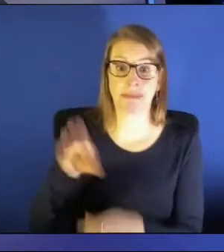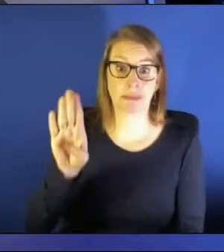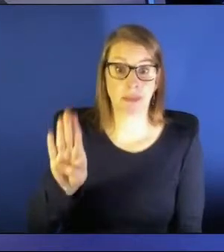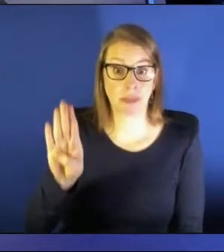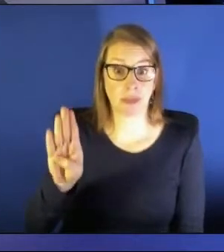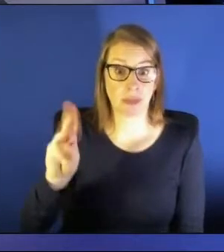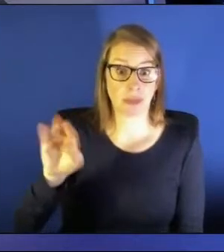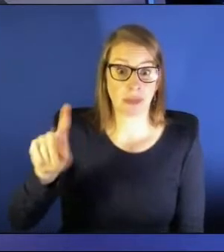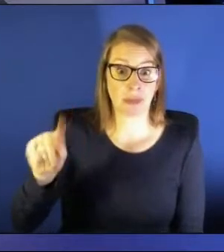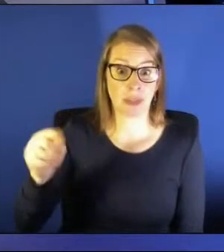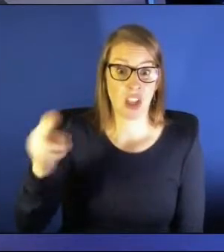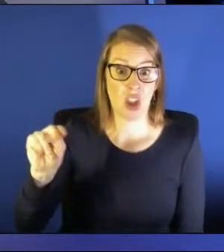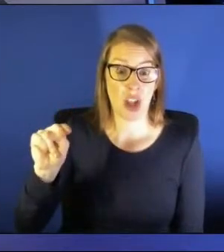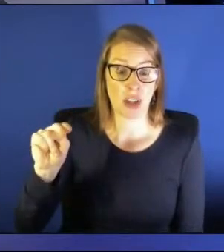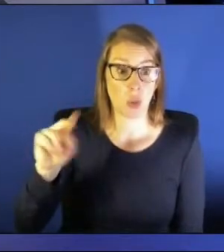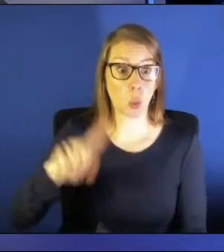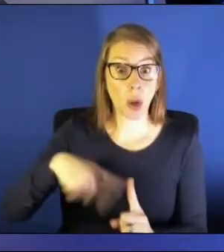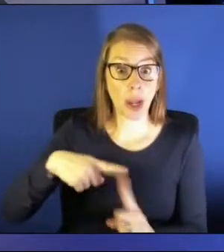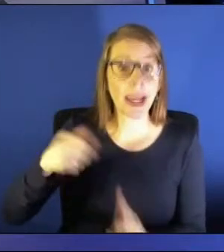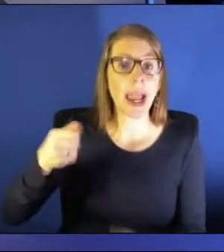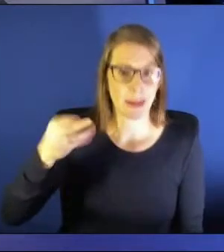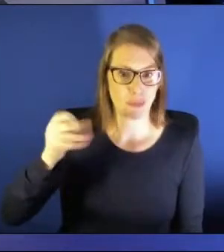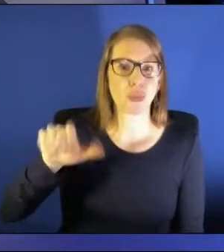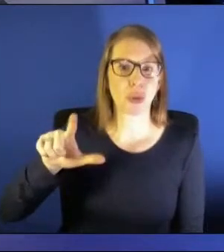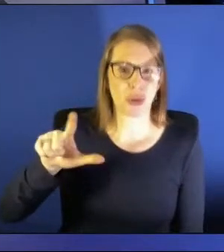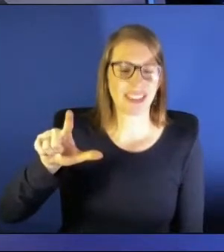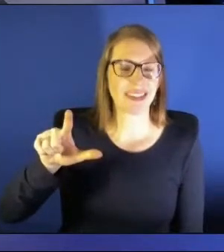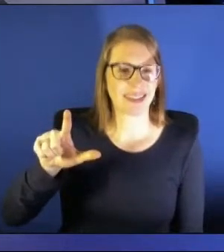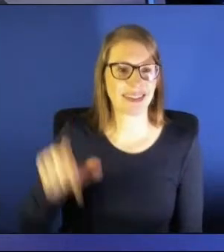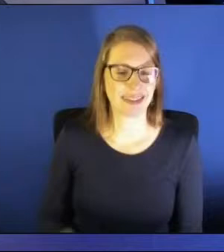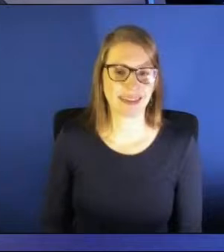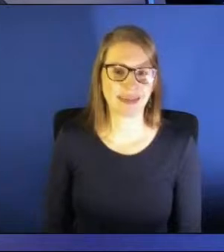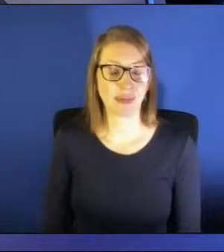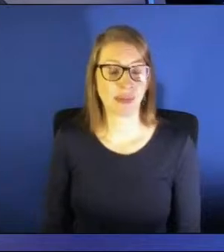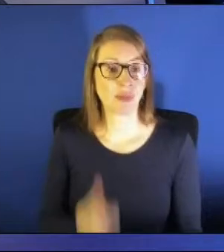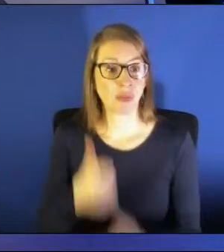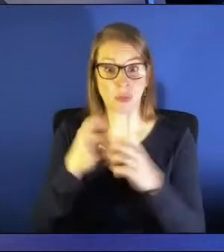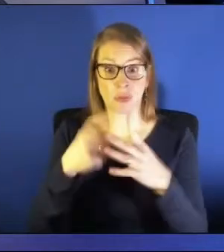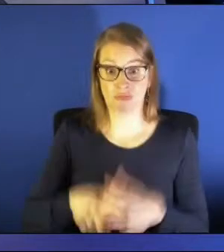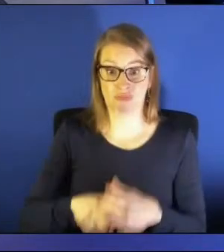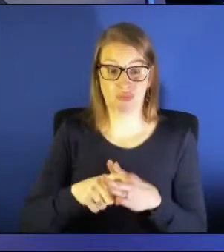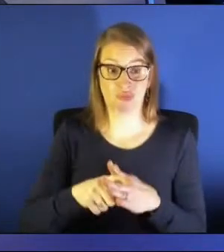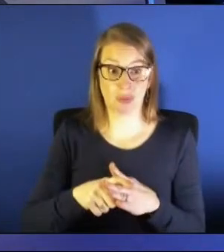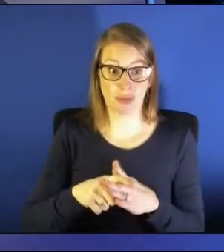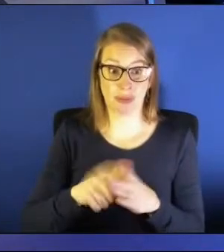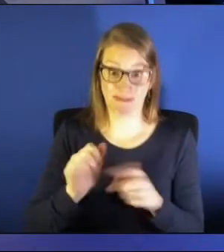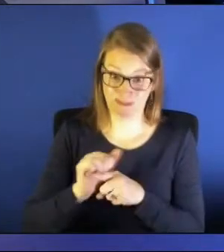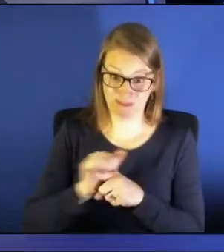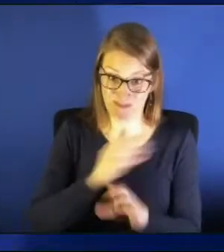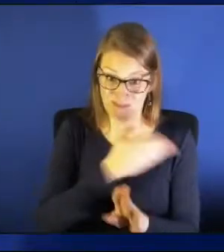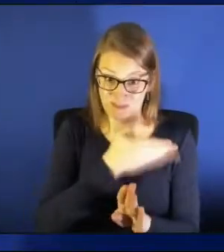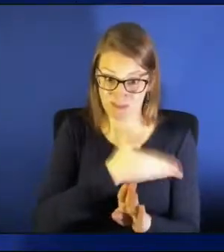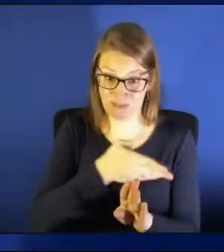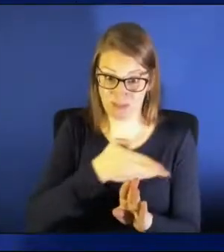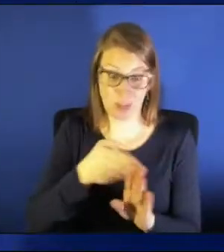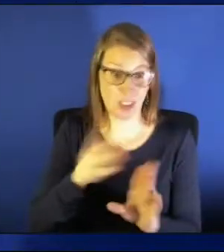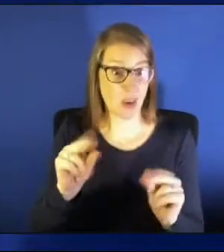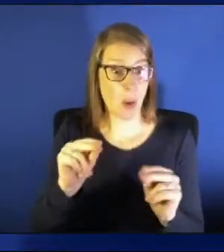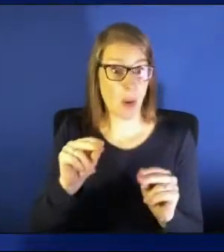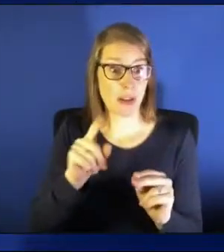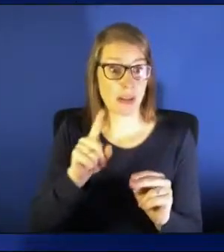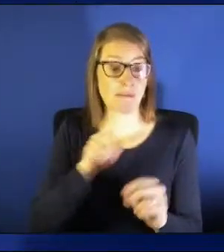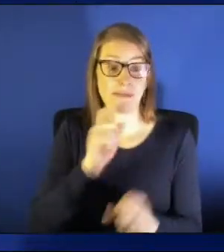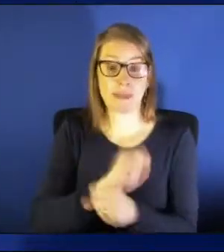April. In April. And so you're starting to ramp things up to get ready, or? No, it's just the opposite. Oh, you're what chilling